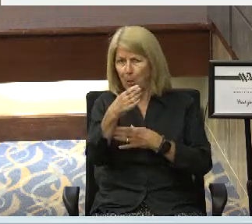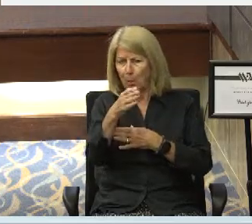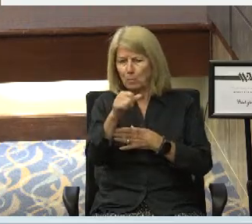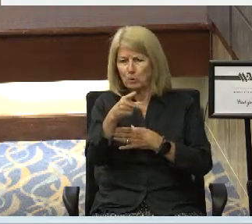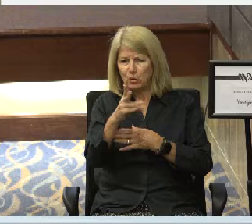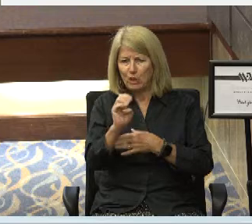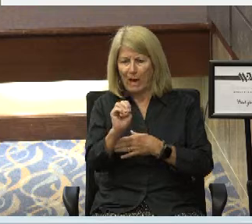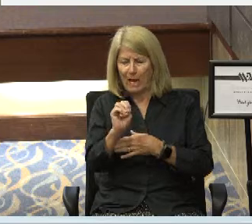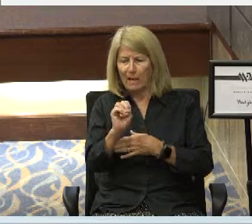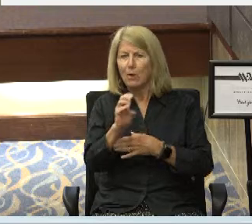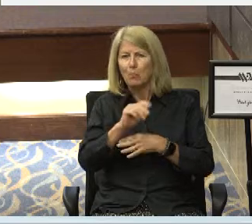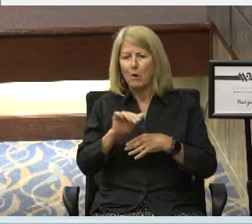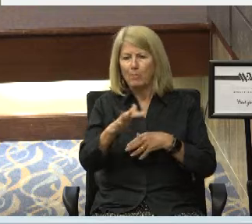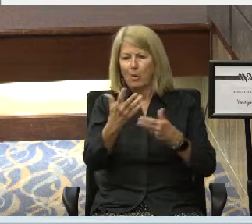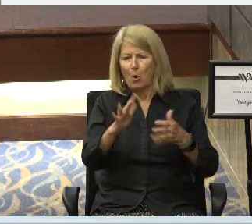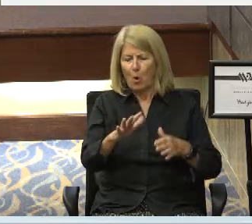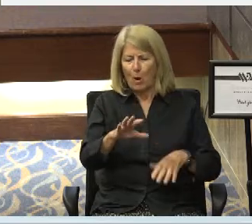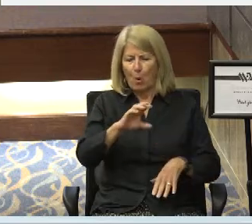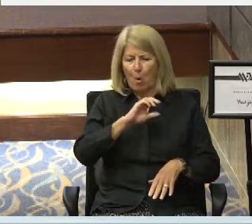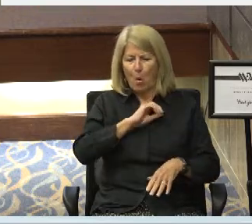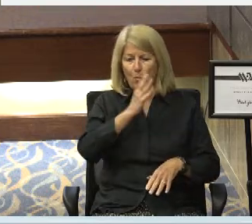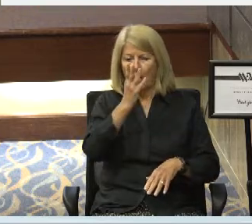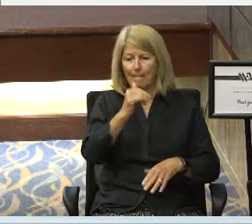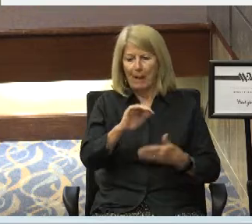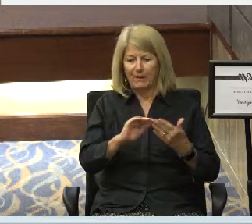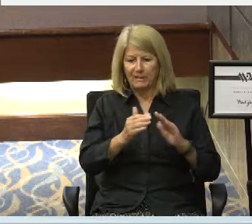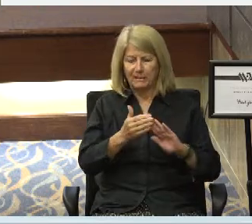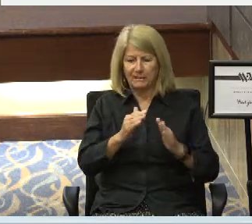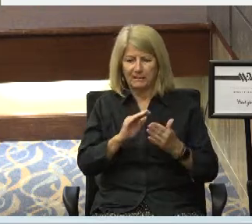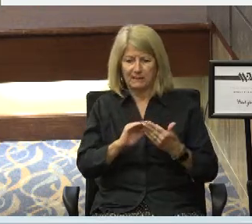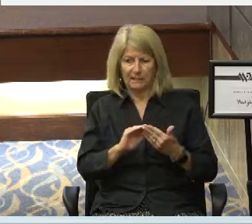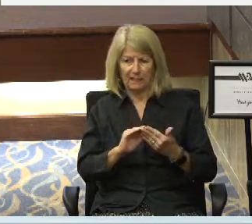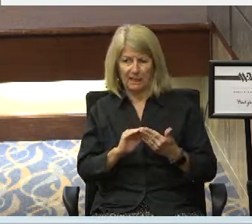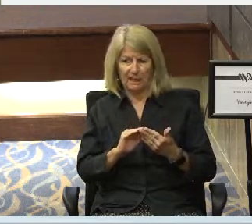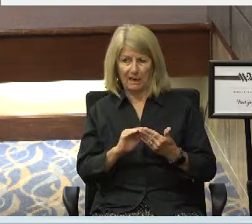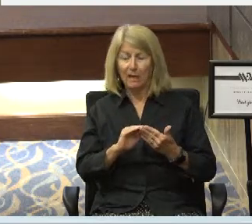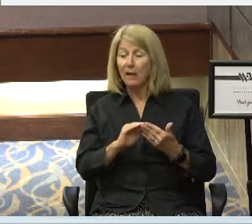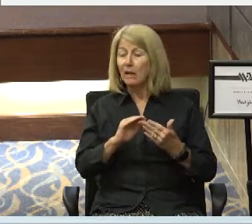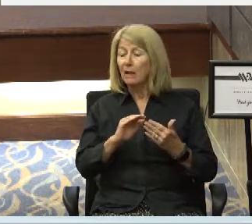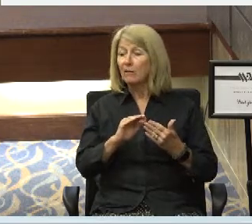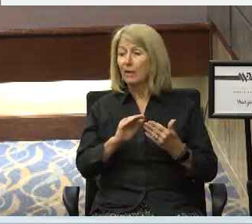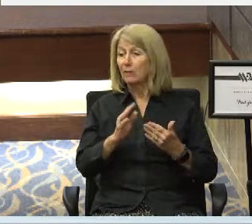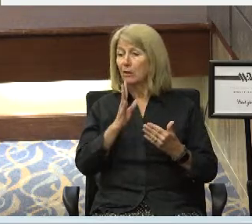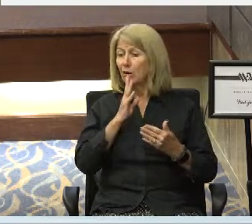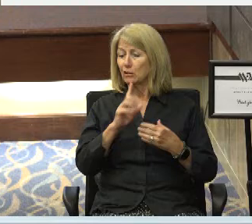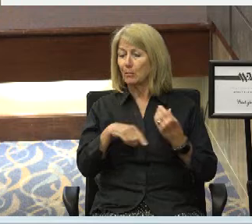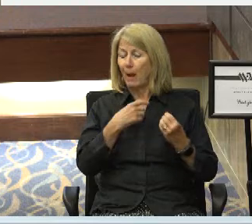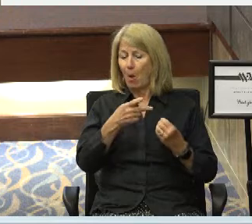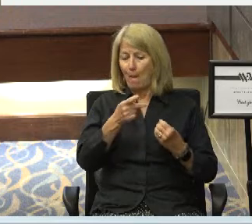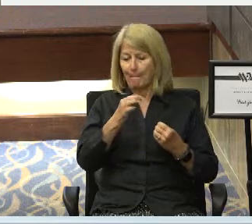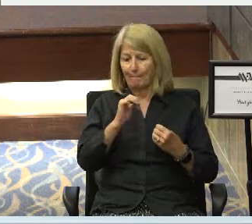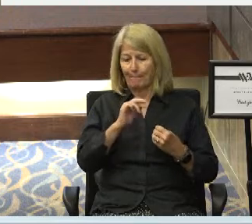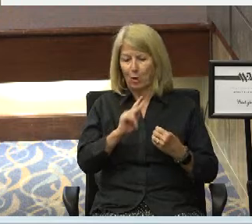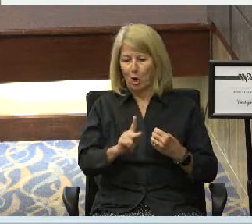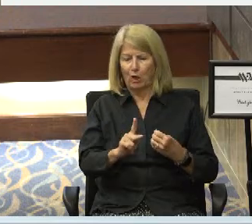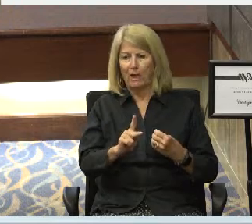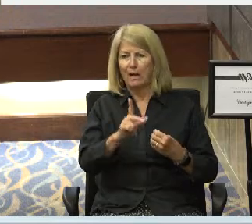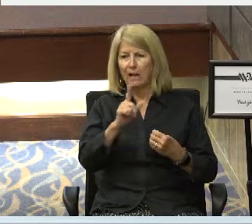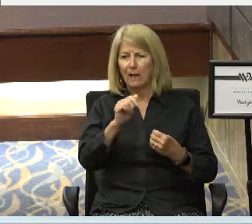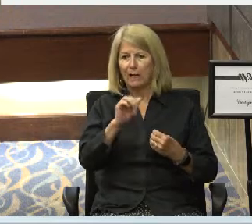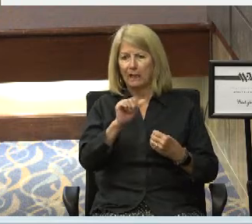are already owned by the city. That gets back to Councilmember Holmes' question earlier about parkland. All of this area is owned by the city